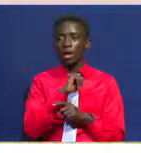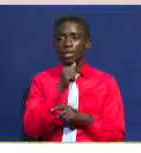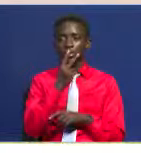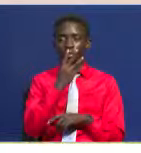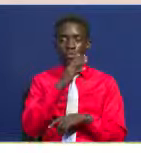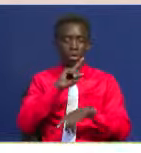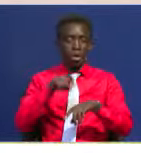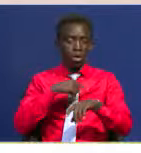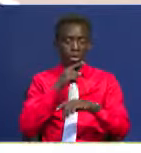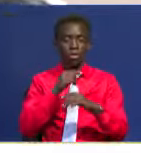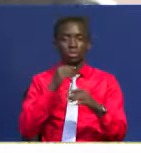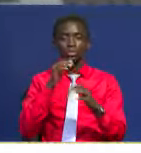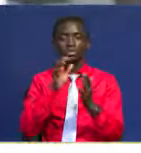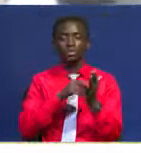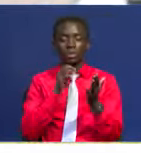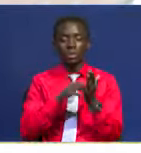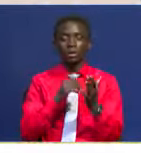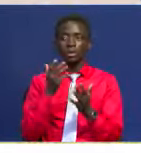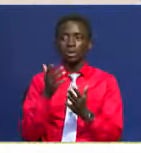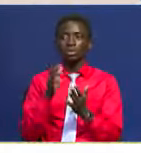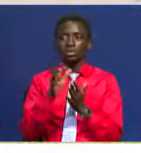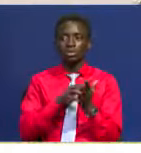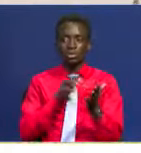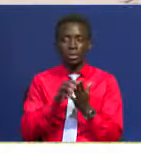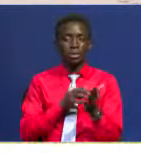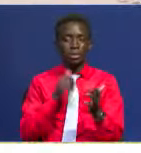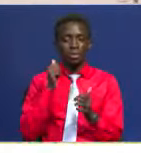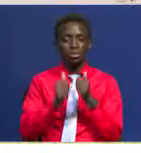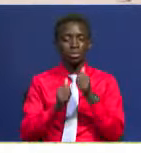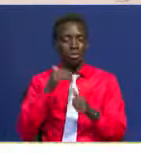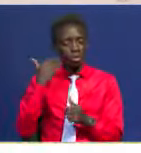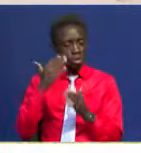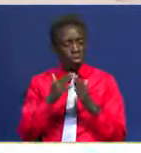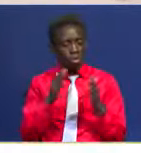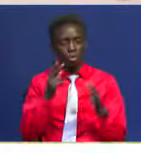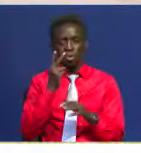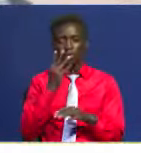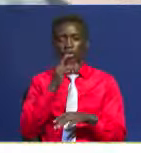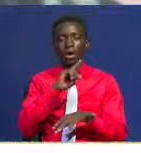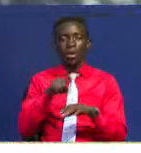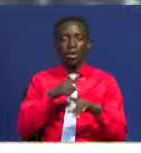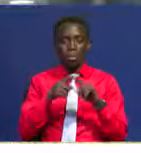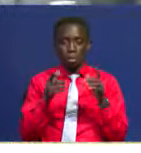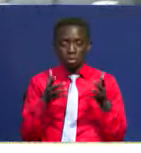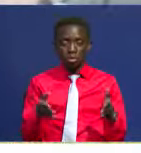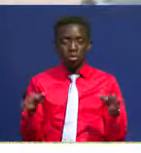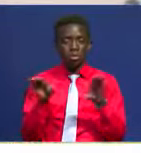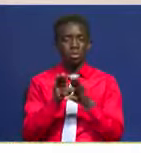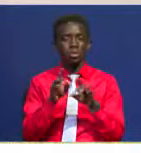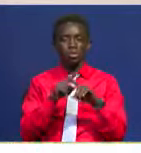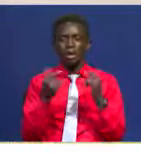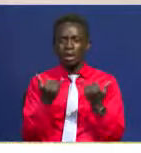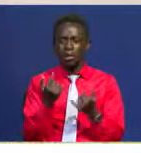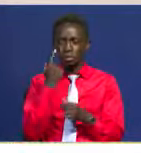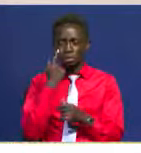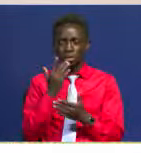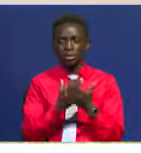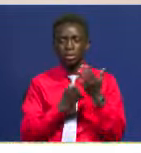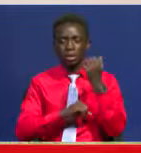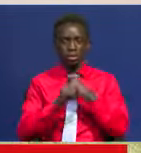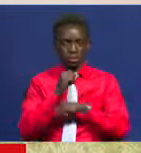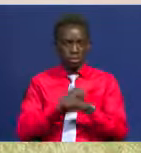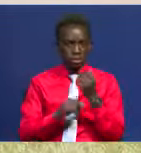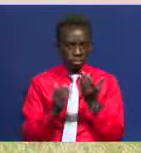closed. It's unprecedented. This is a supermarket that is always open 24 hours a day, but today it's closed. But we do see a bit of activity. It's